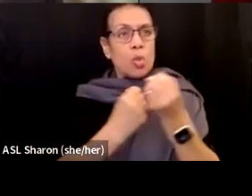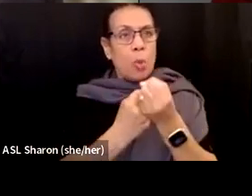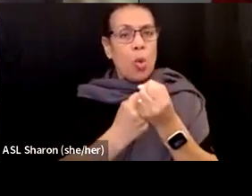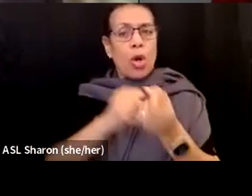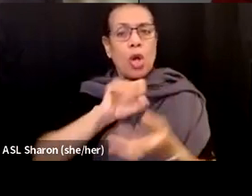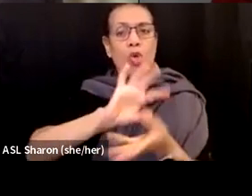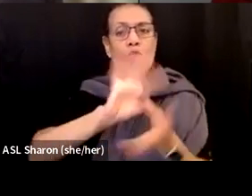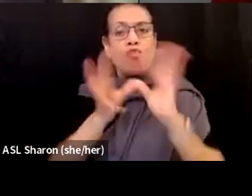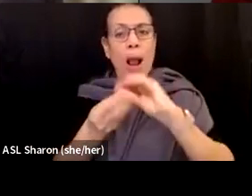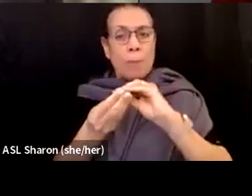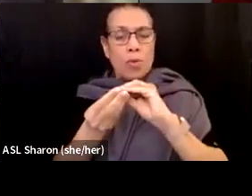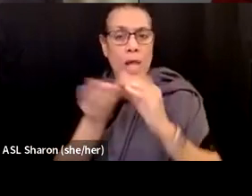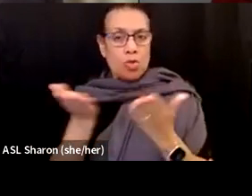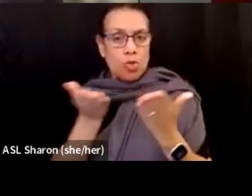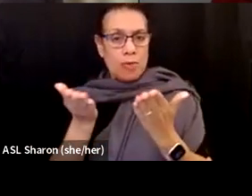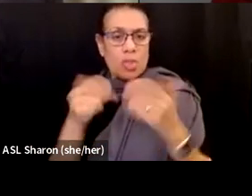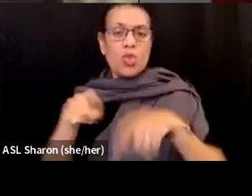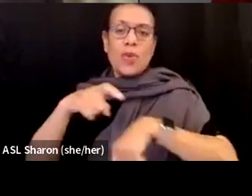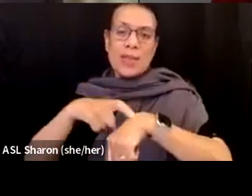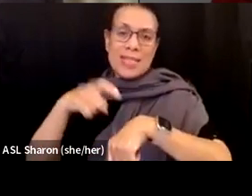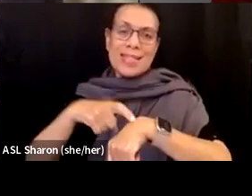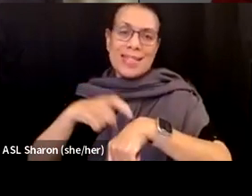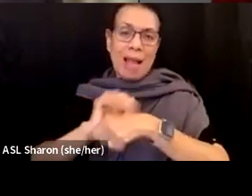students especially during this time of recovery